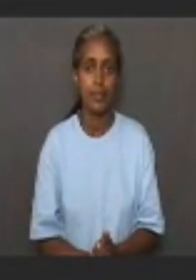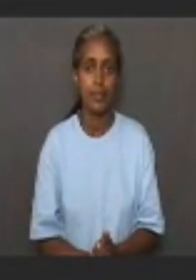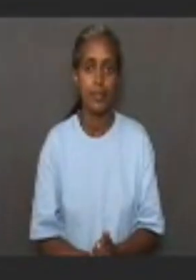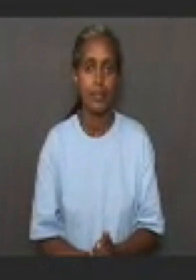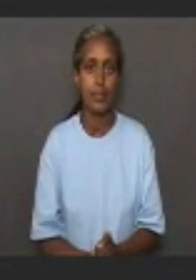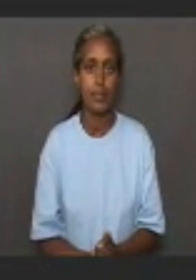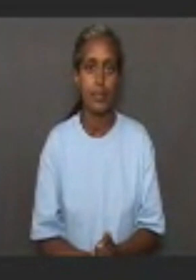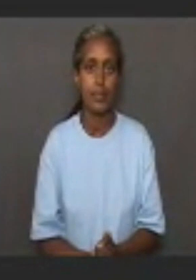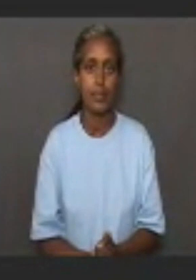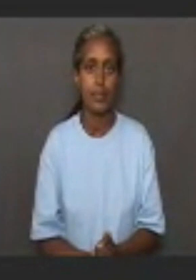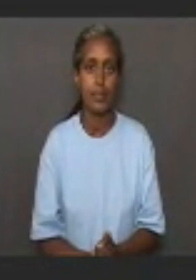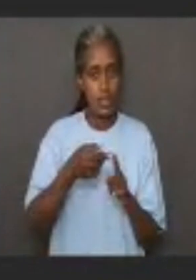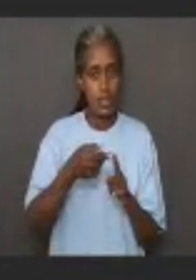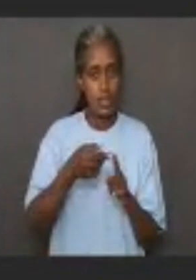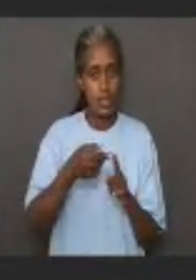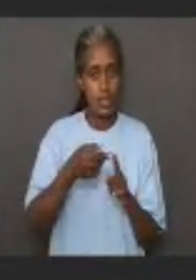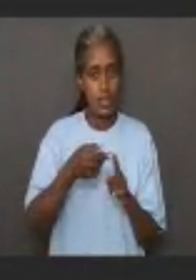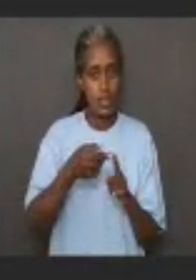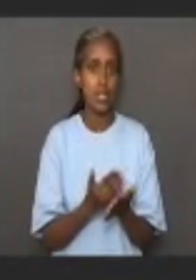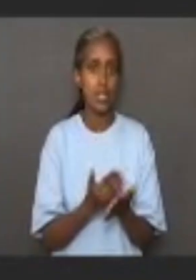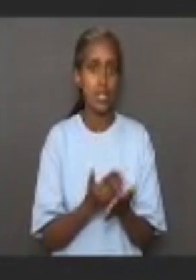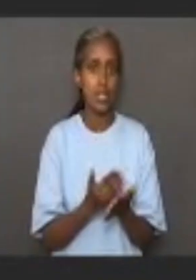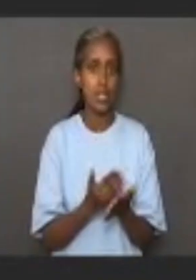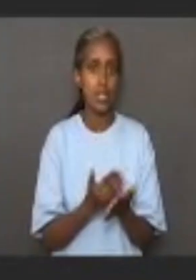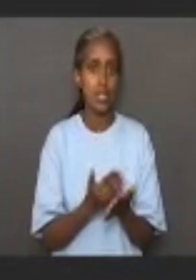Let's get back to our lesson.